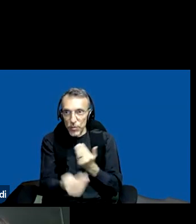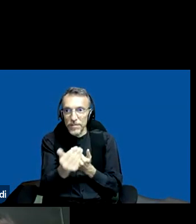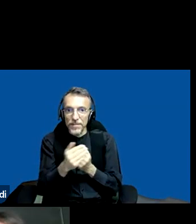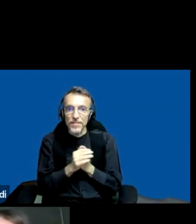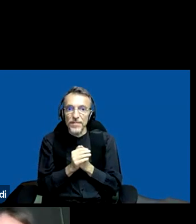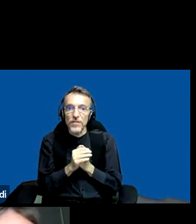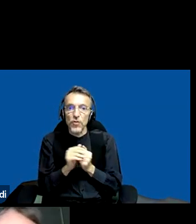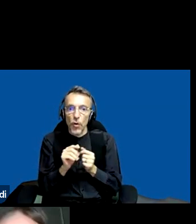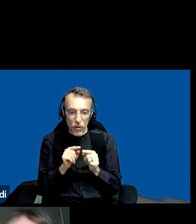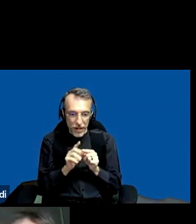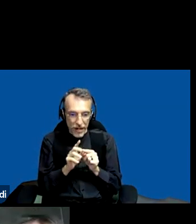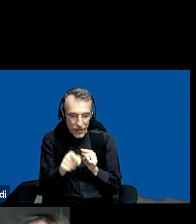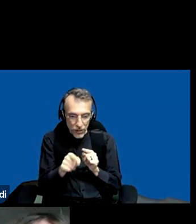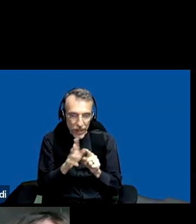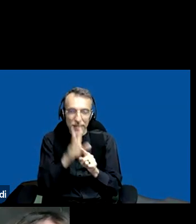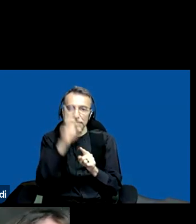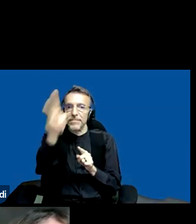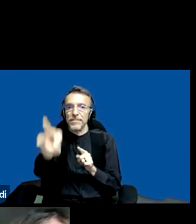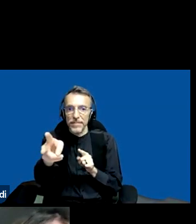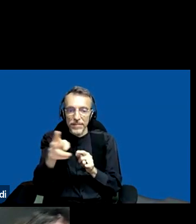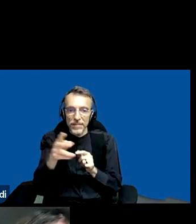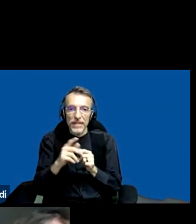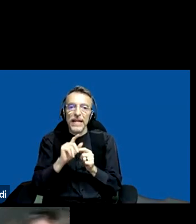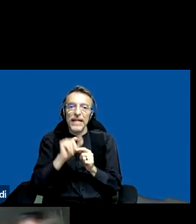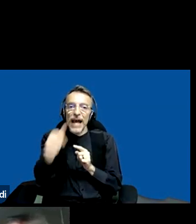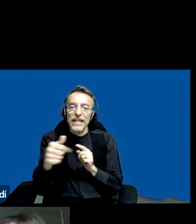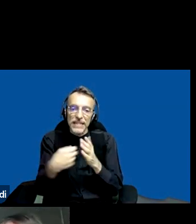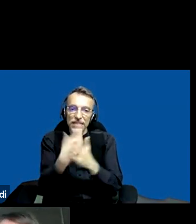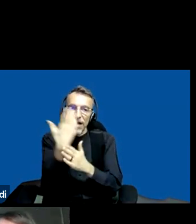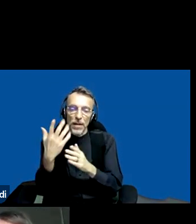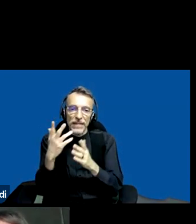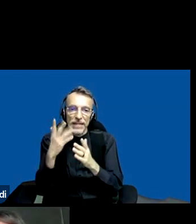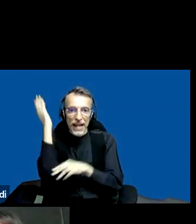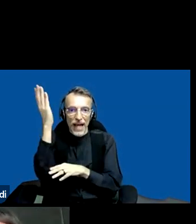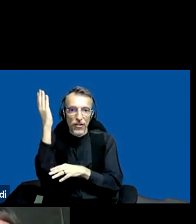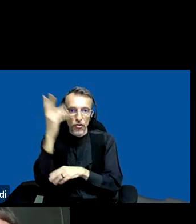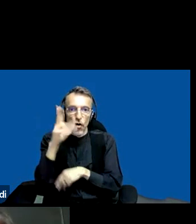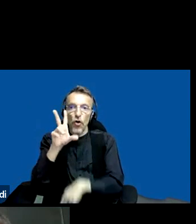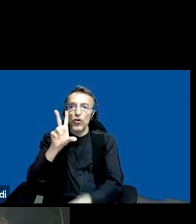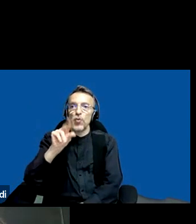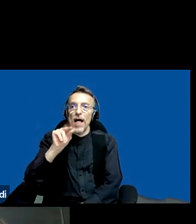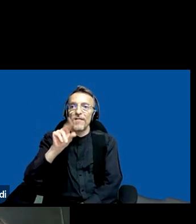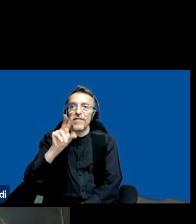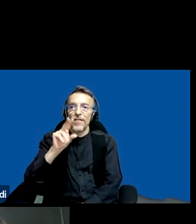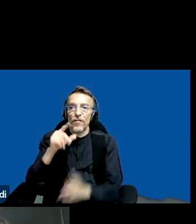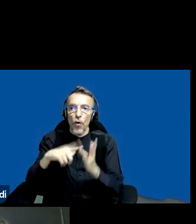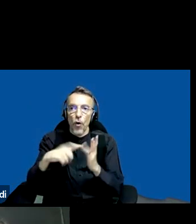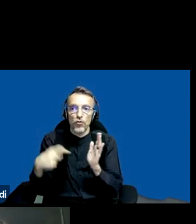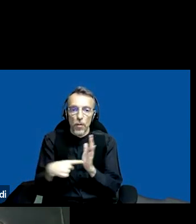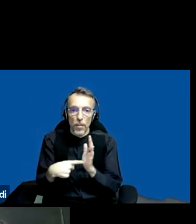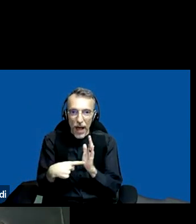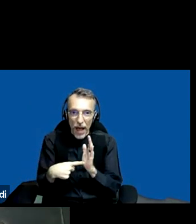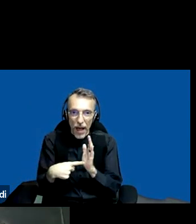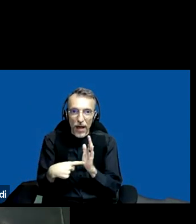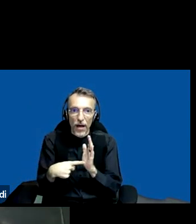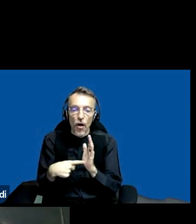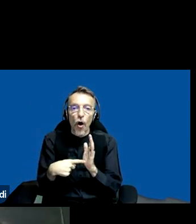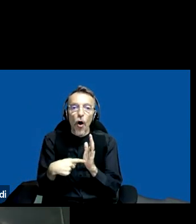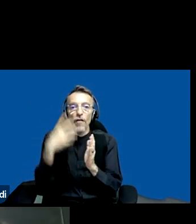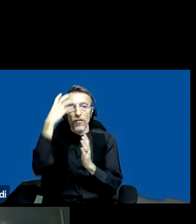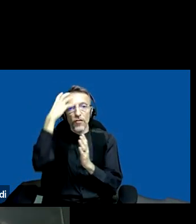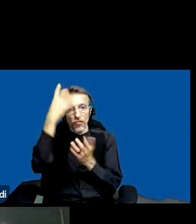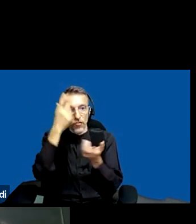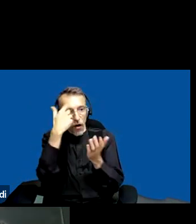the week after next, as ever is, at the next Sussex Development Lecture, which will be on the 12th of October, on governance and